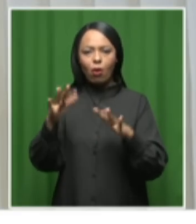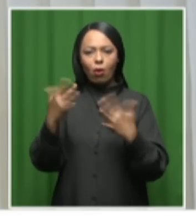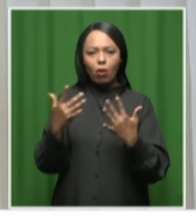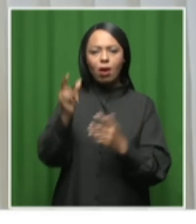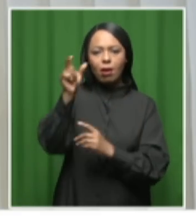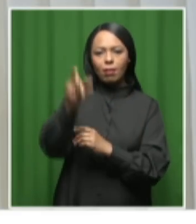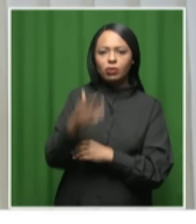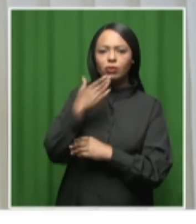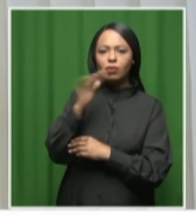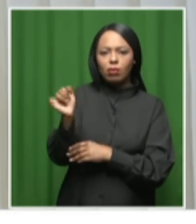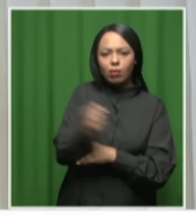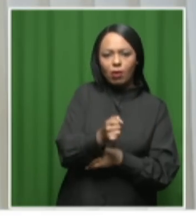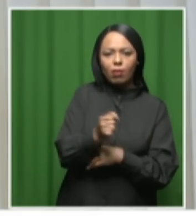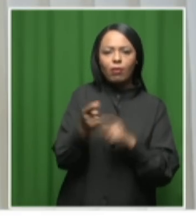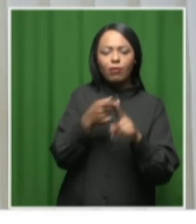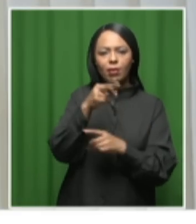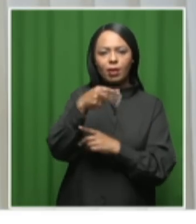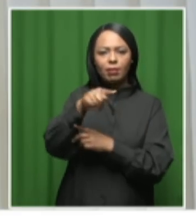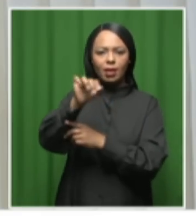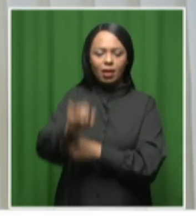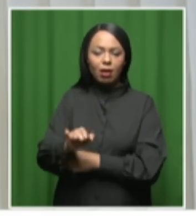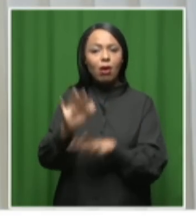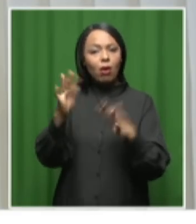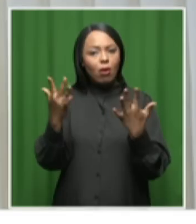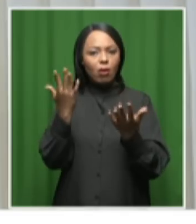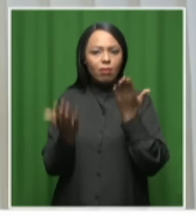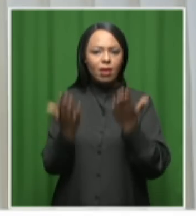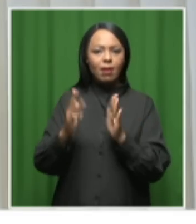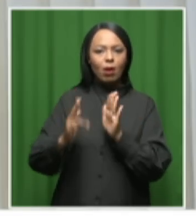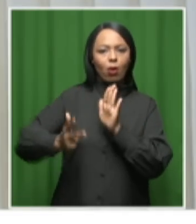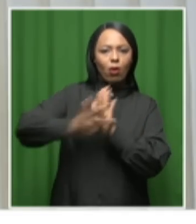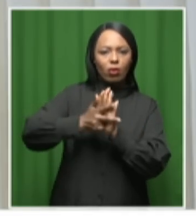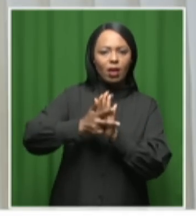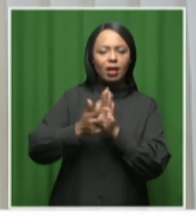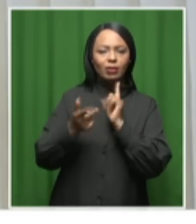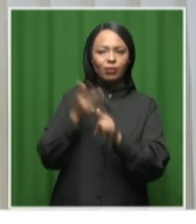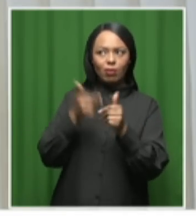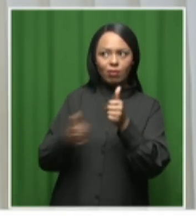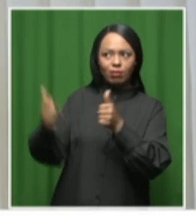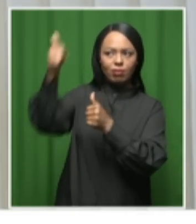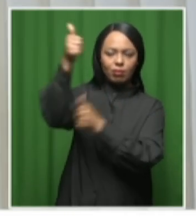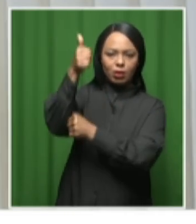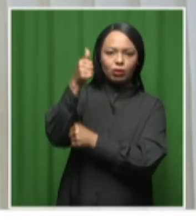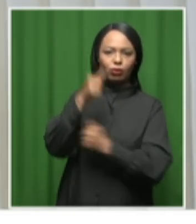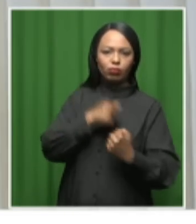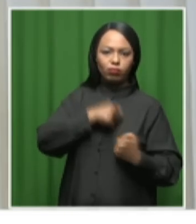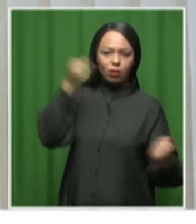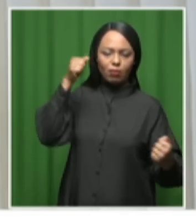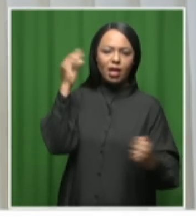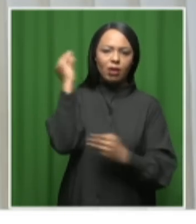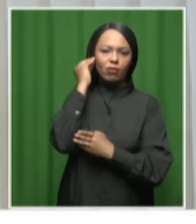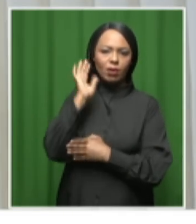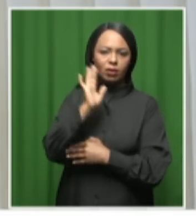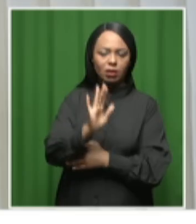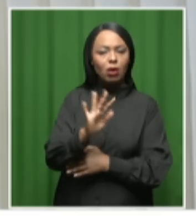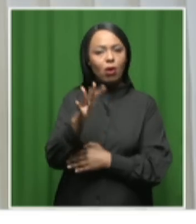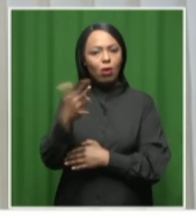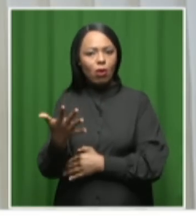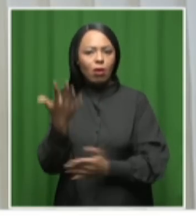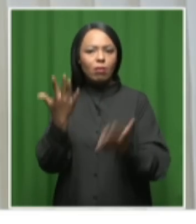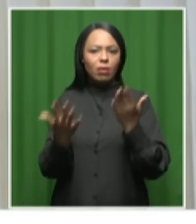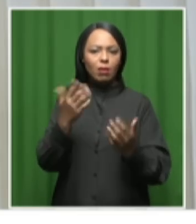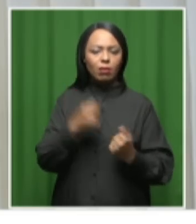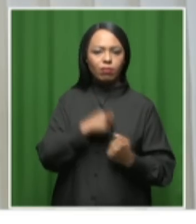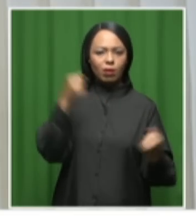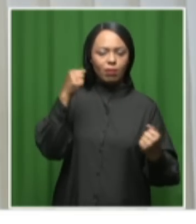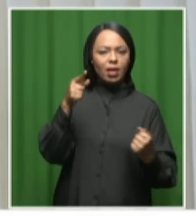who is employed by the NPA, unless you've been authorized by the head to disclose that particular information, or unless you're disclosing